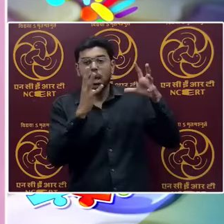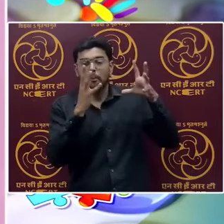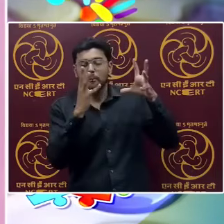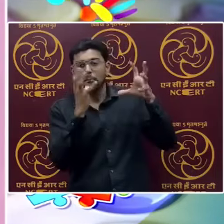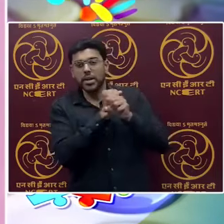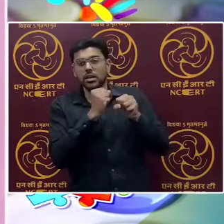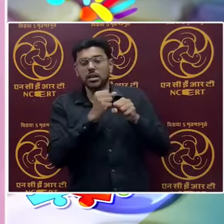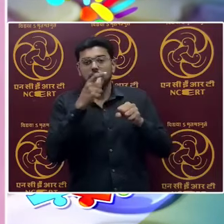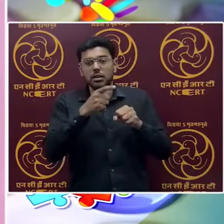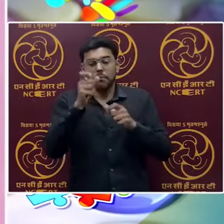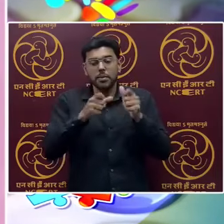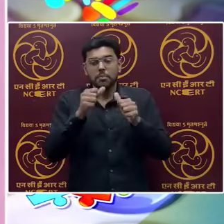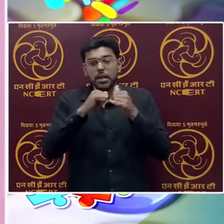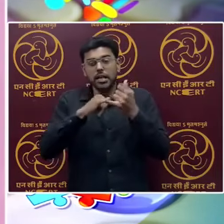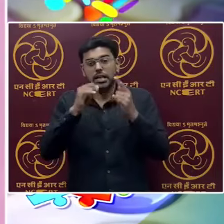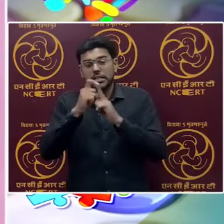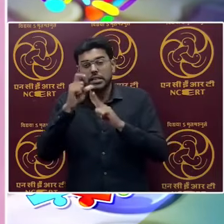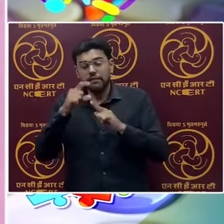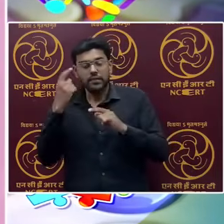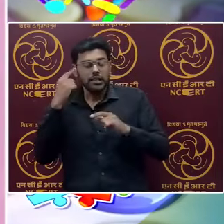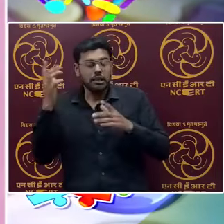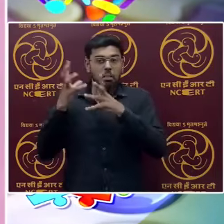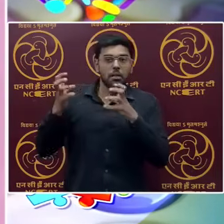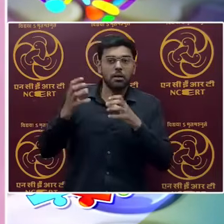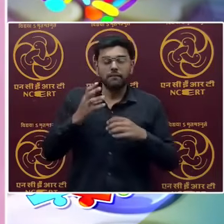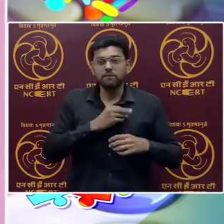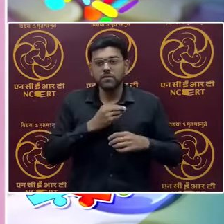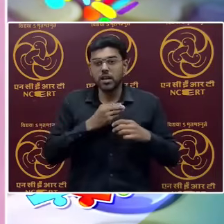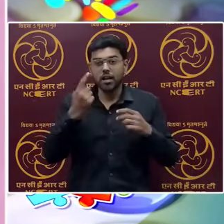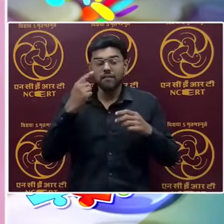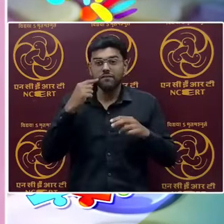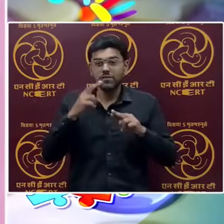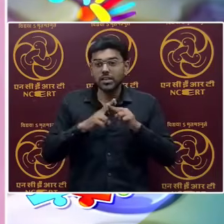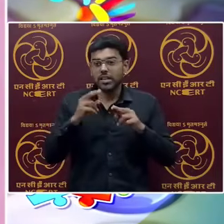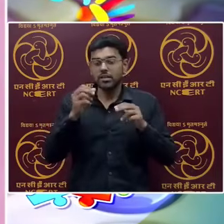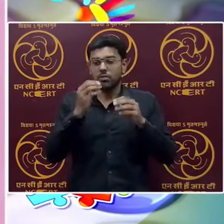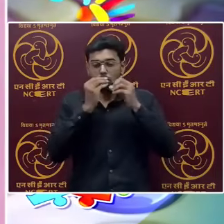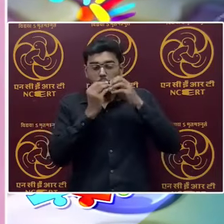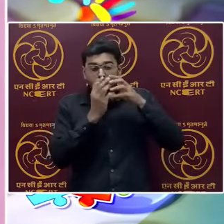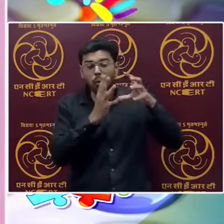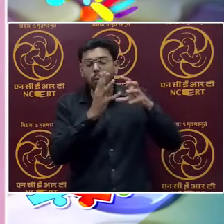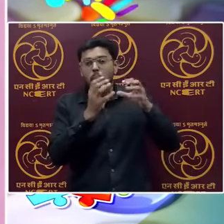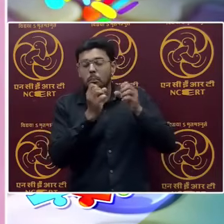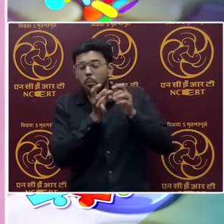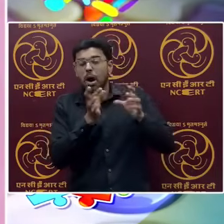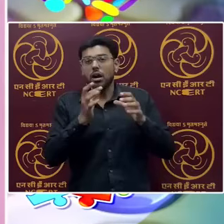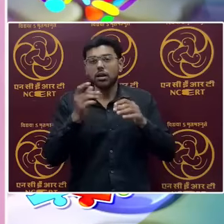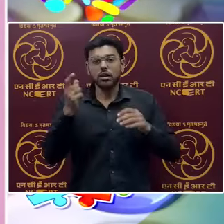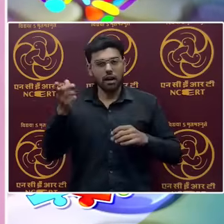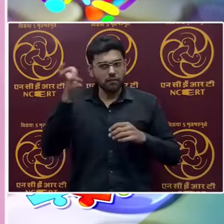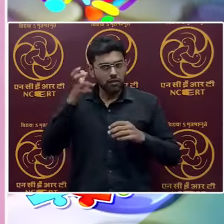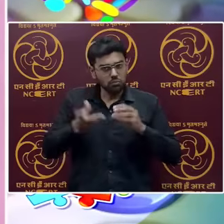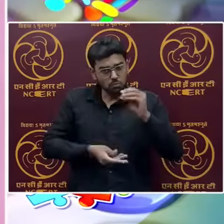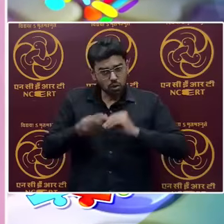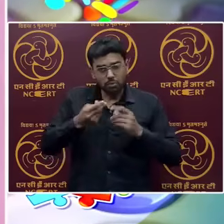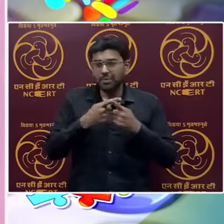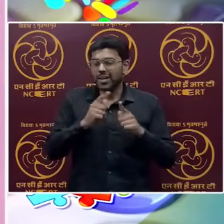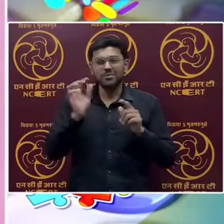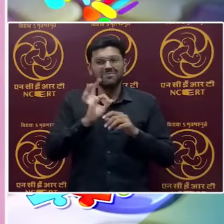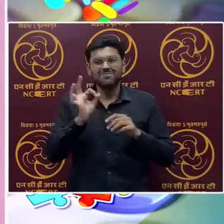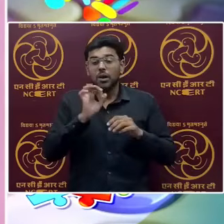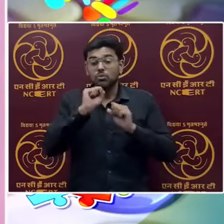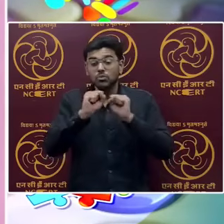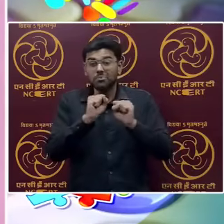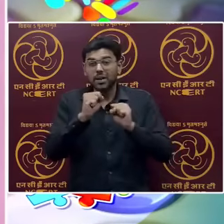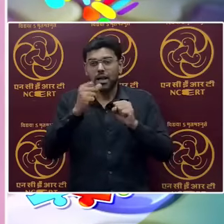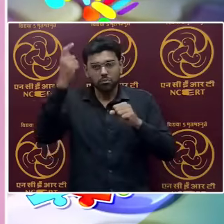That is one a lot of autistic people have a lot of difficulty with. But balloon bursting is not a big sound, but their brains are wired in such a